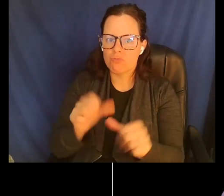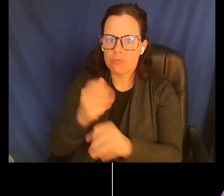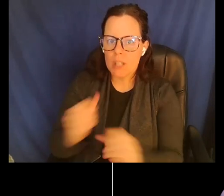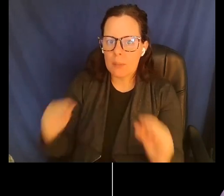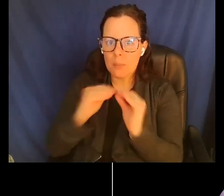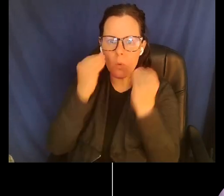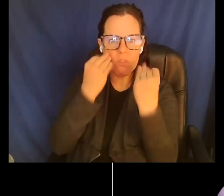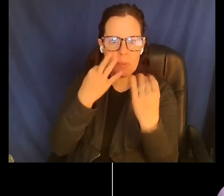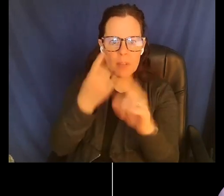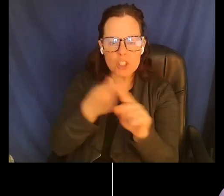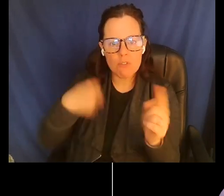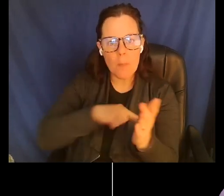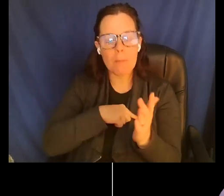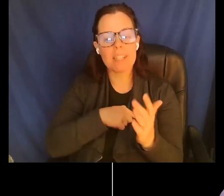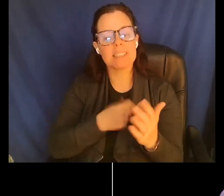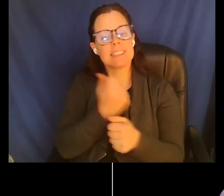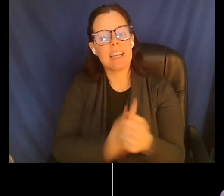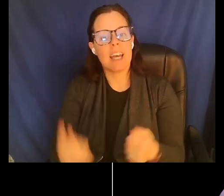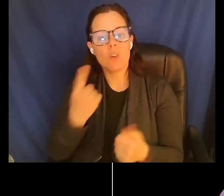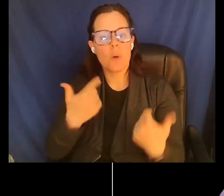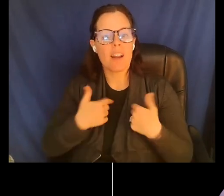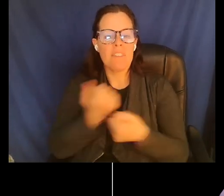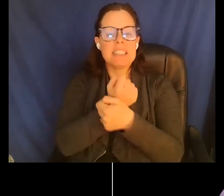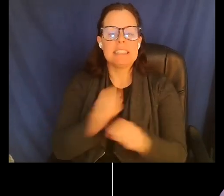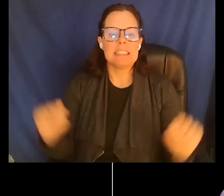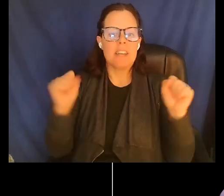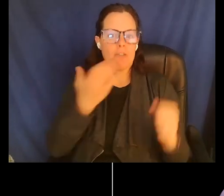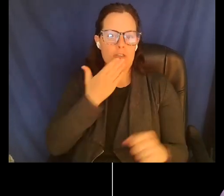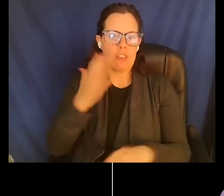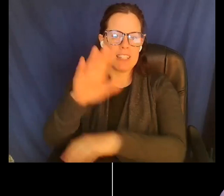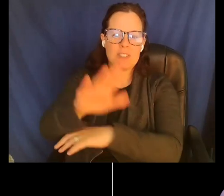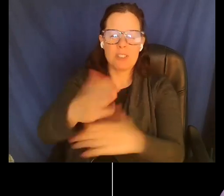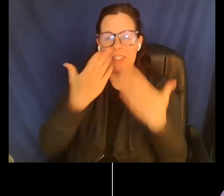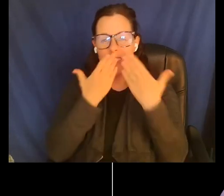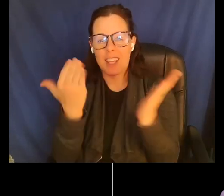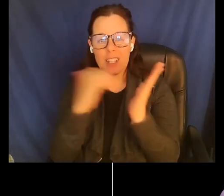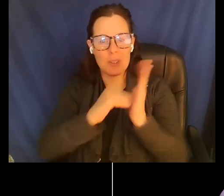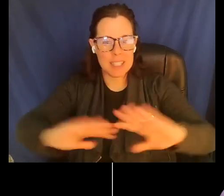information from us. But everyone have a safe and good afternoon. Thank you again.